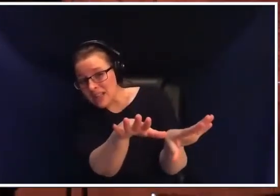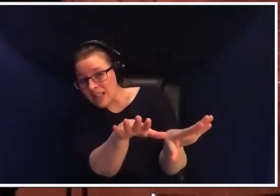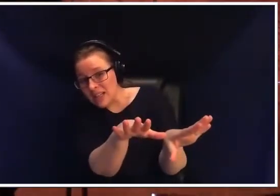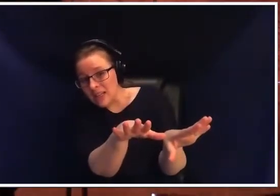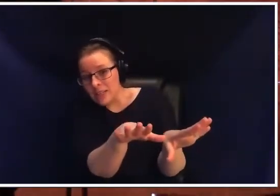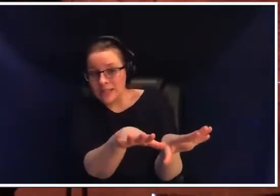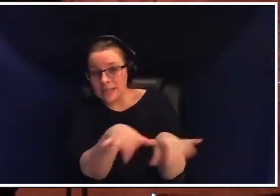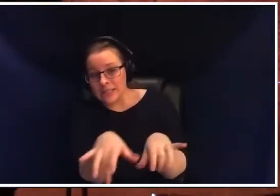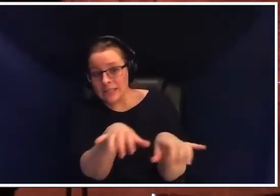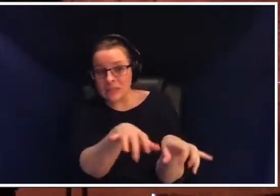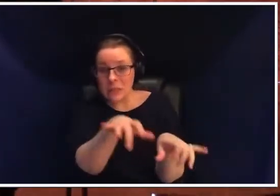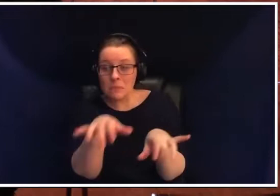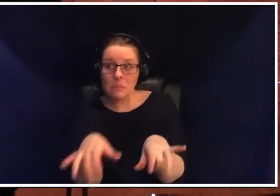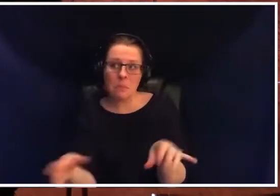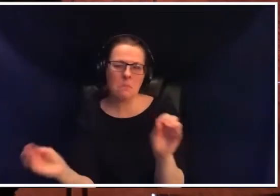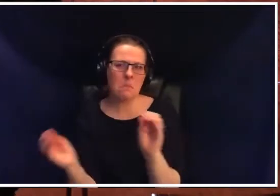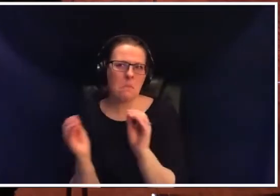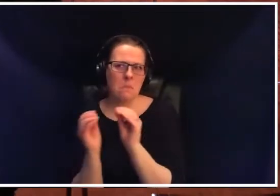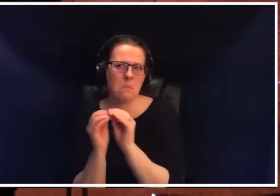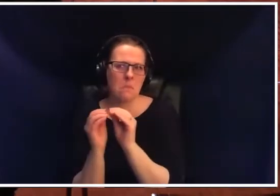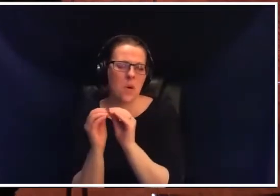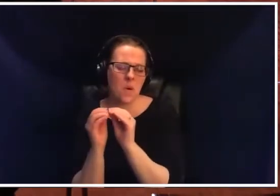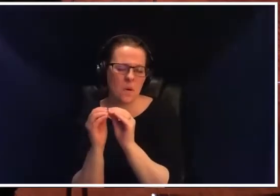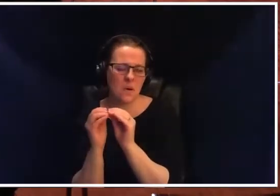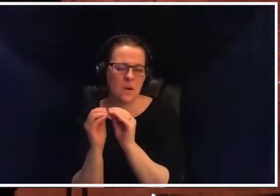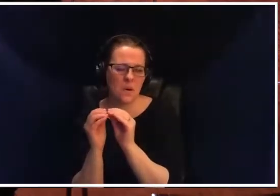stop. Let's have